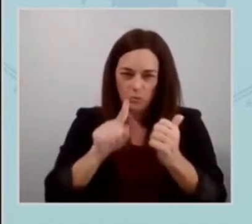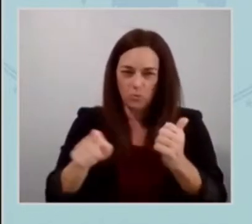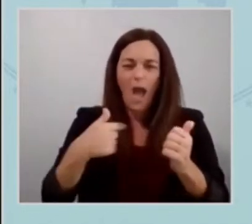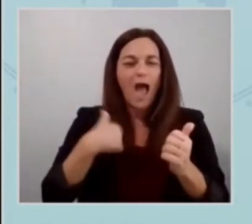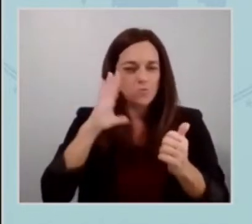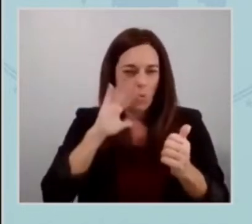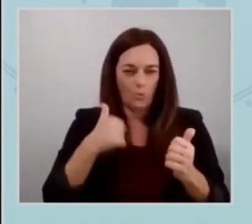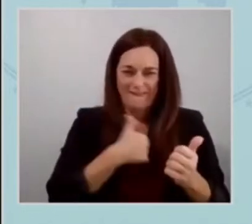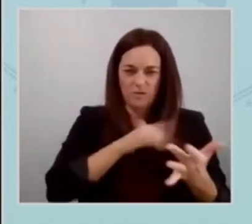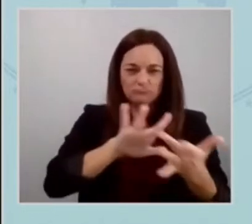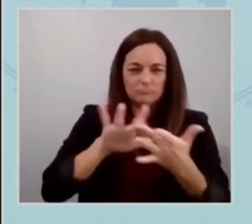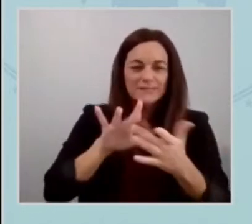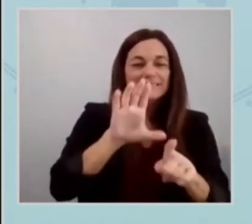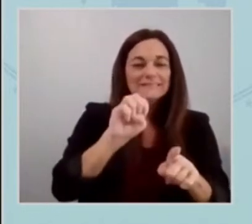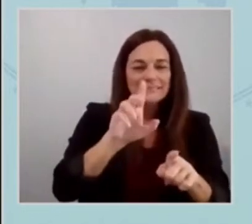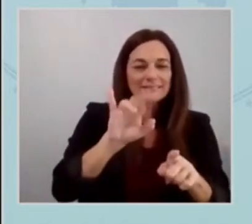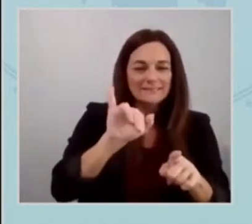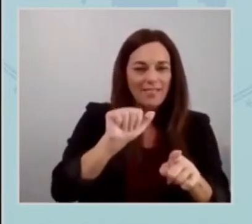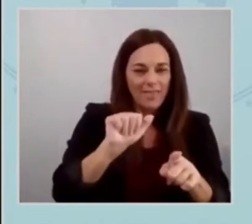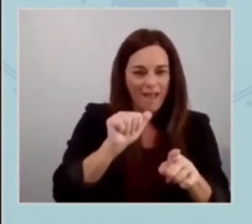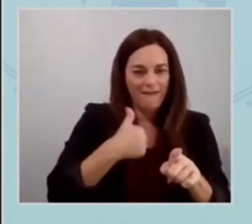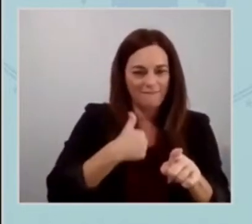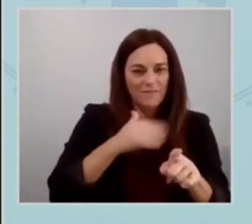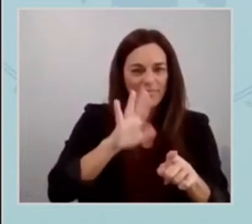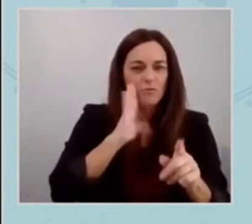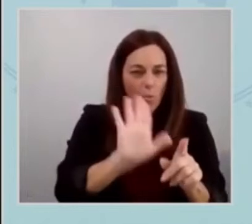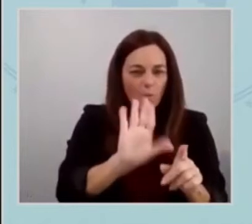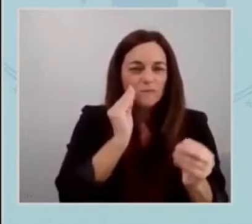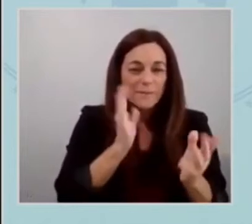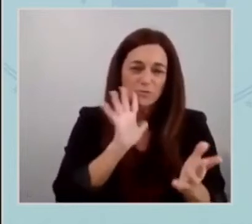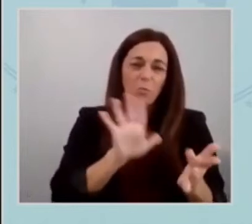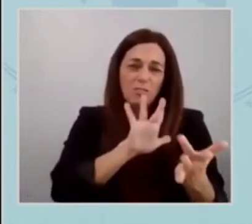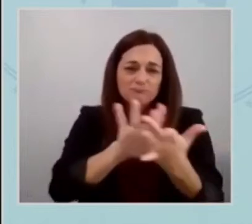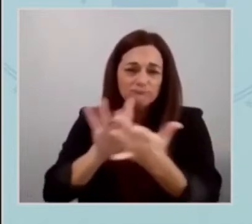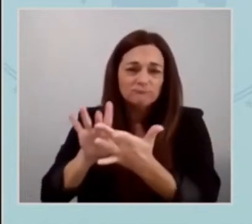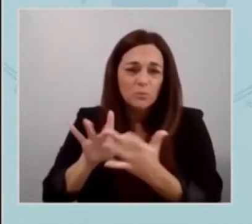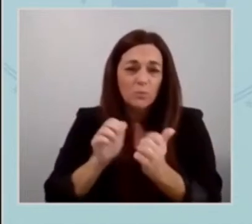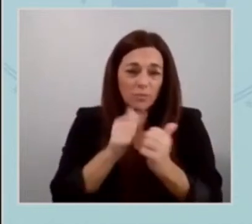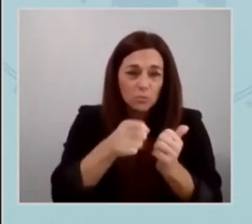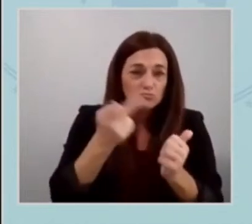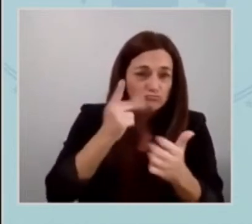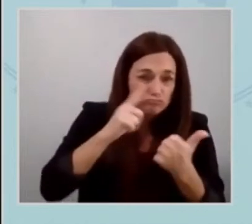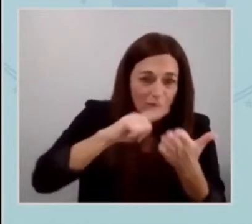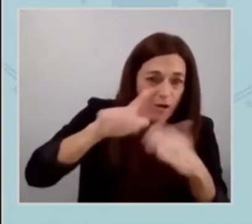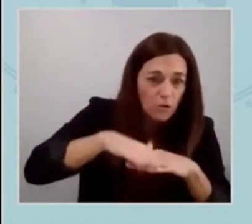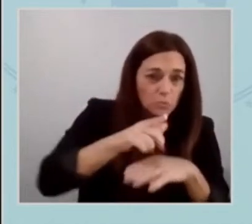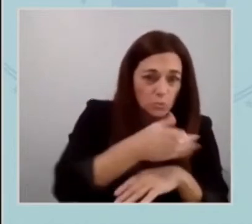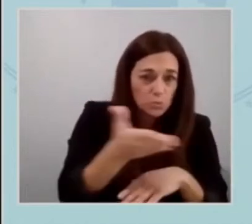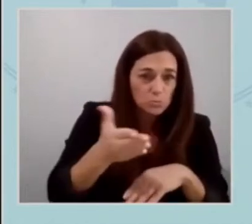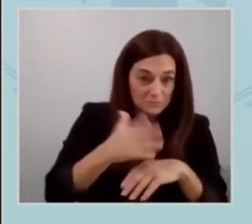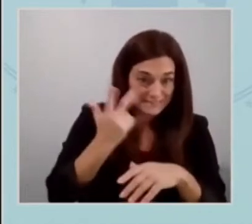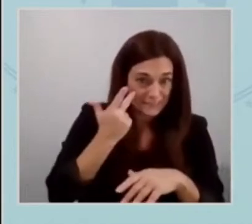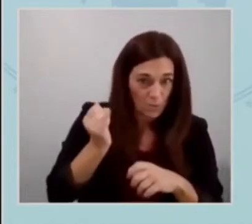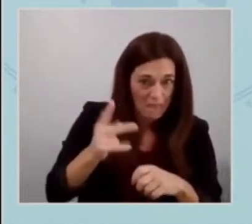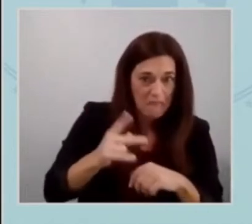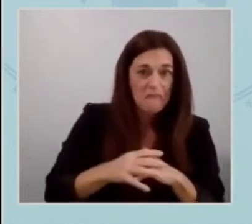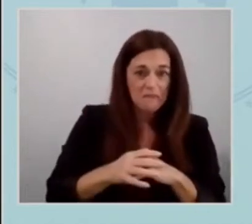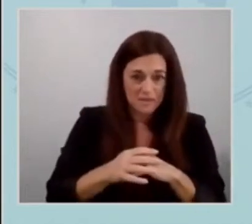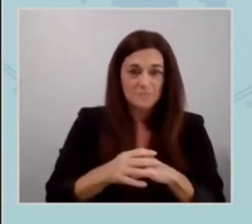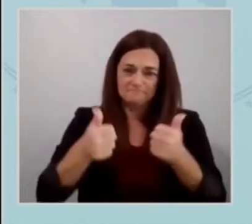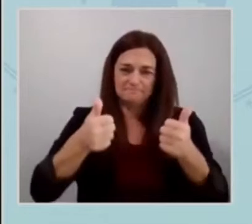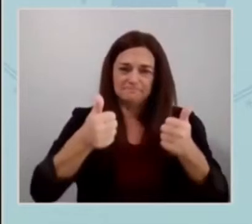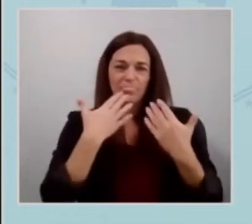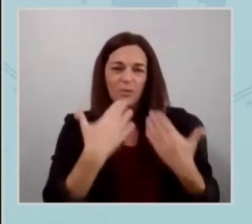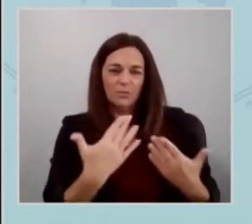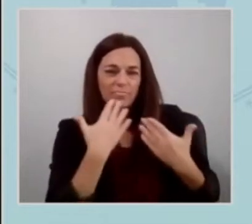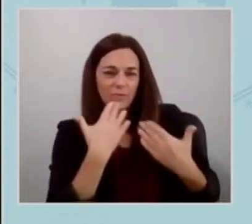we have a way of trying to keep in touch with you. I know we got in touch with you. Cecilia has it. I'd like to be able to continue to do that if I can,